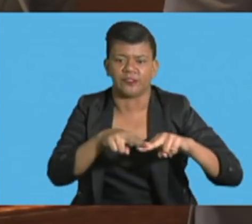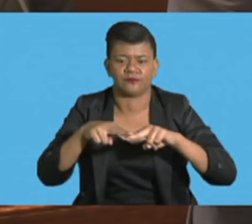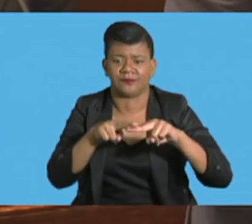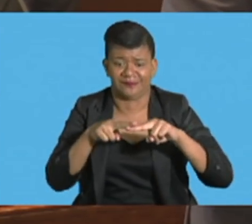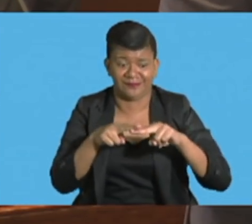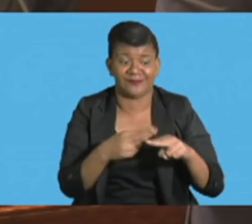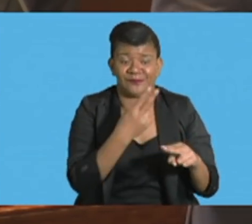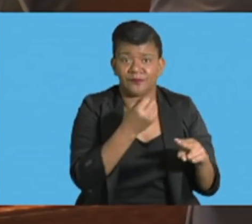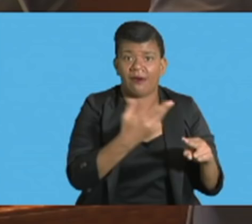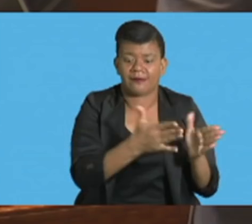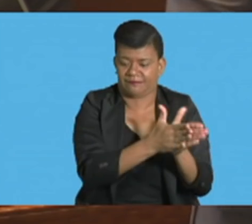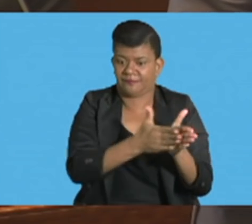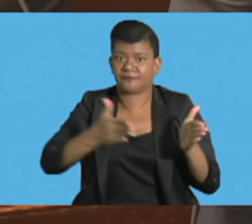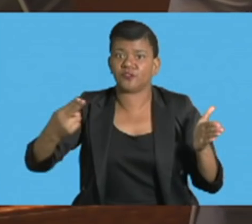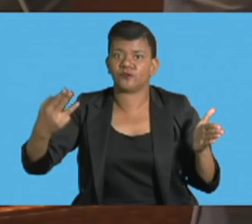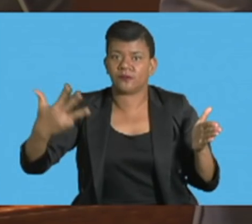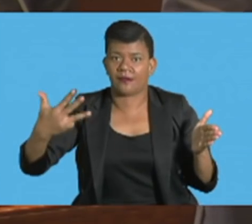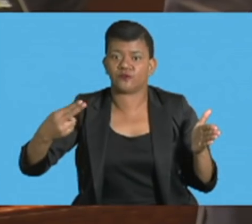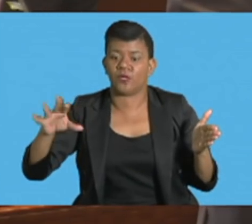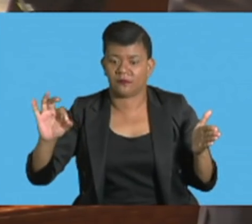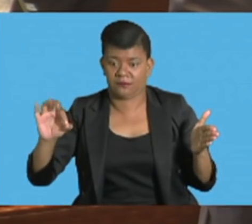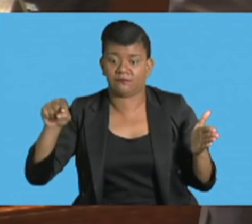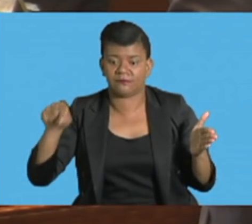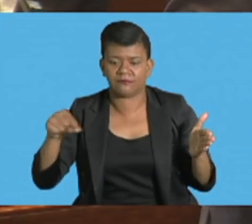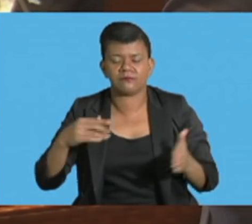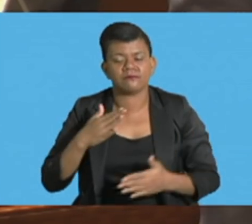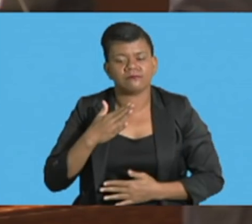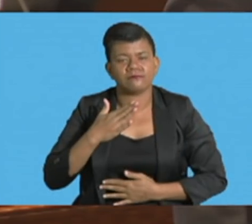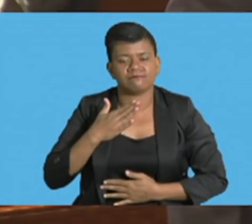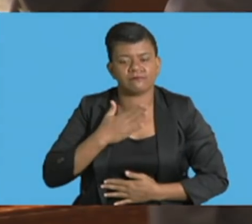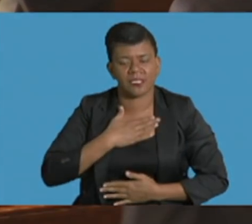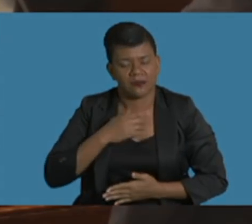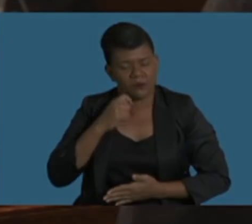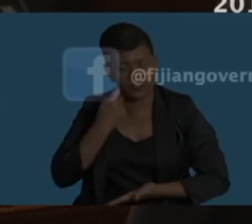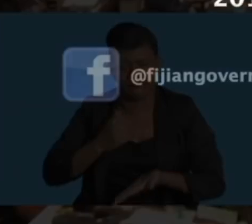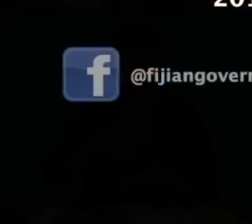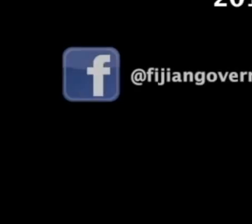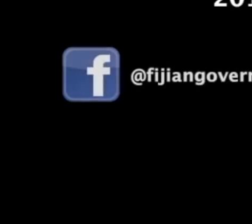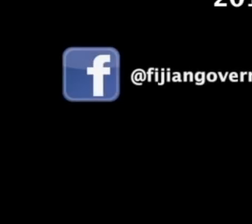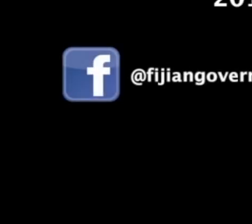2019-2020 national budget earns my full and resounding endorsement. Thank you.